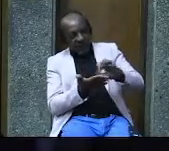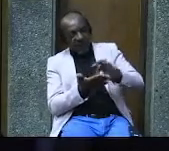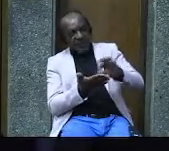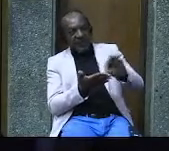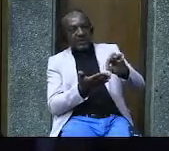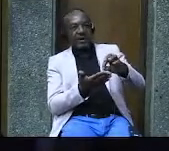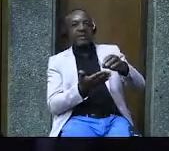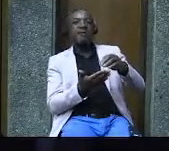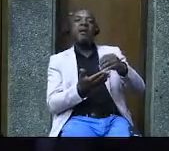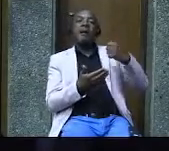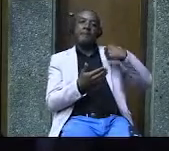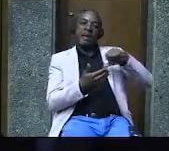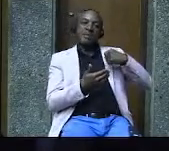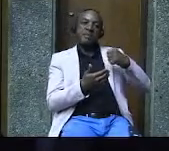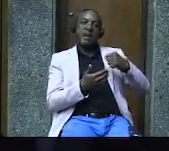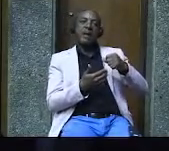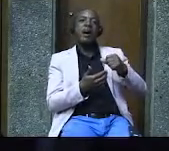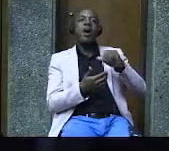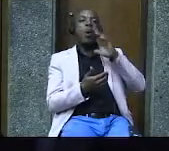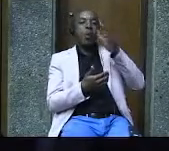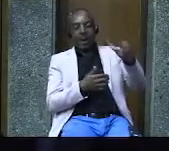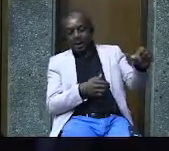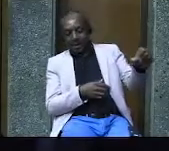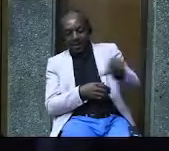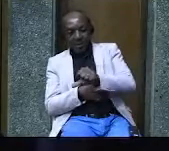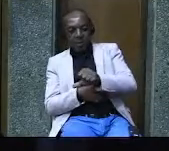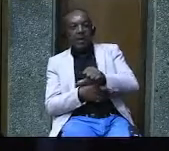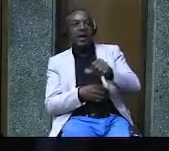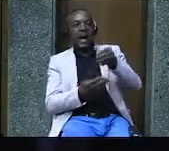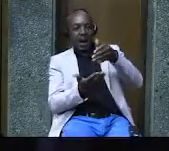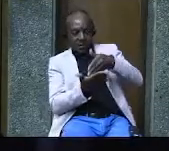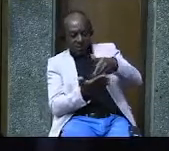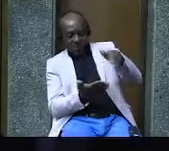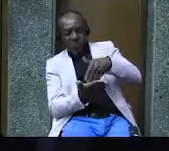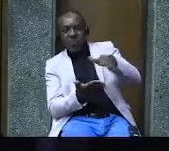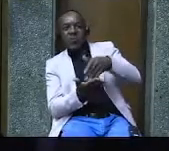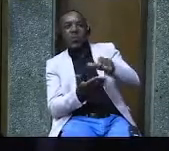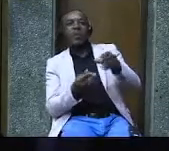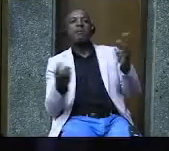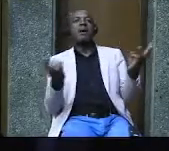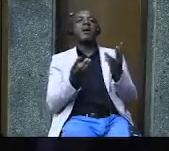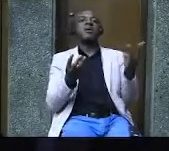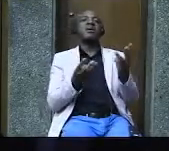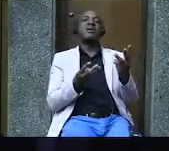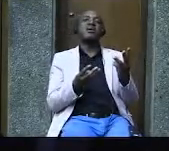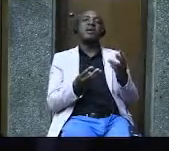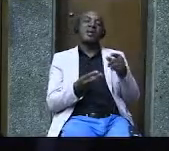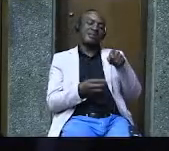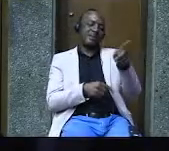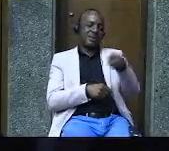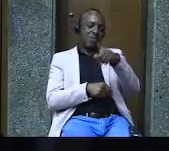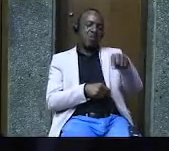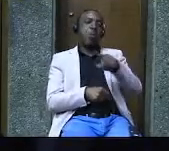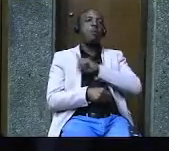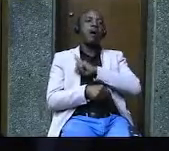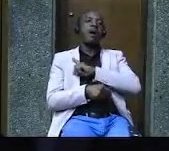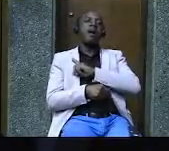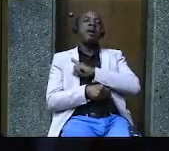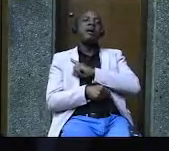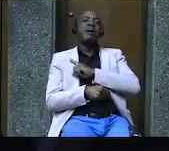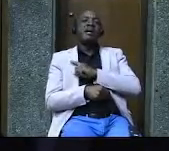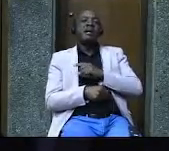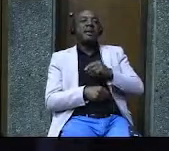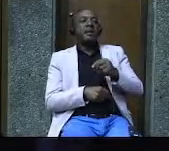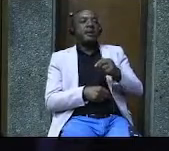lema maspala wa gutla hape a tla tlosa batho ka ra diganga tseo, which is wrong because the